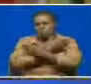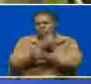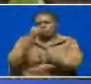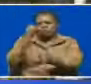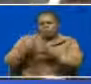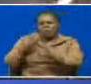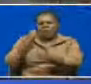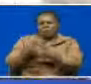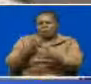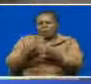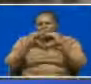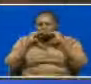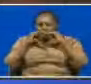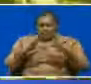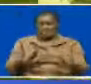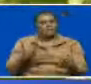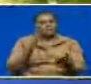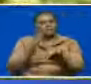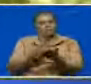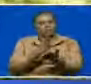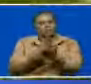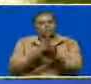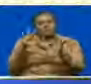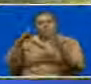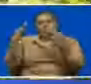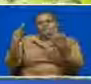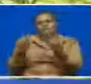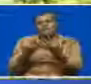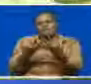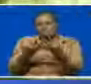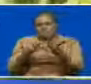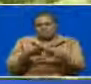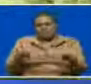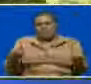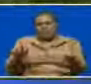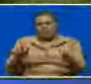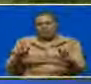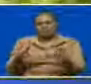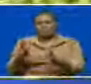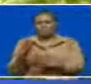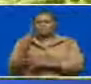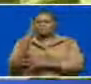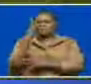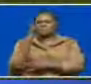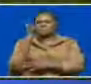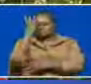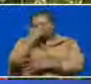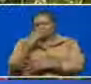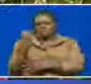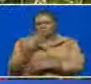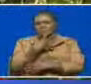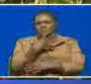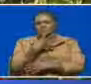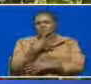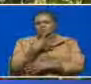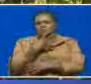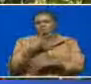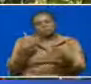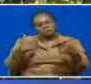chores are a blessing in disguise. The family garden is blooming. So you just learn to cope with